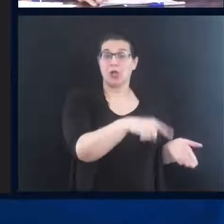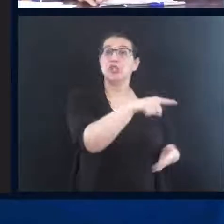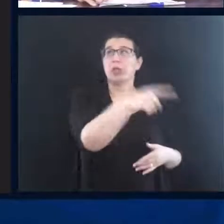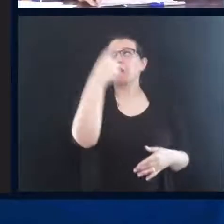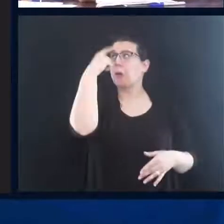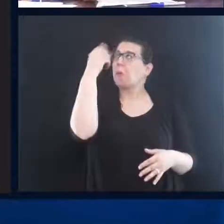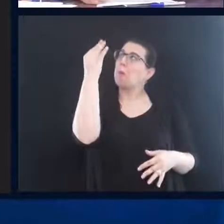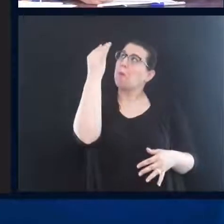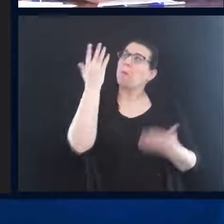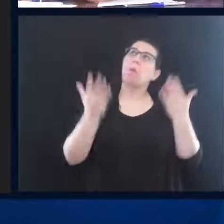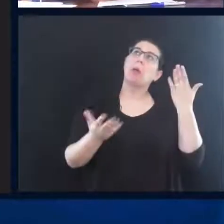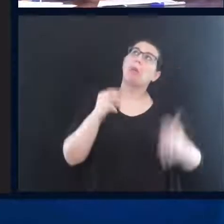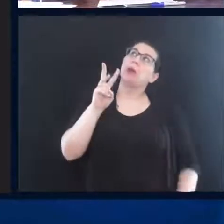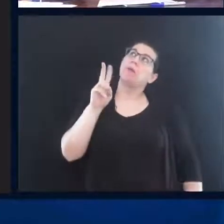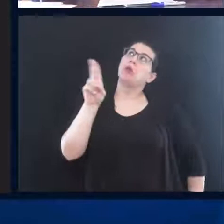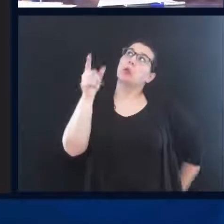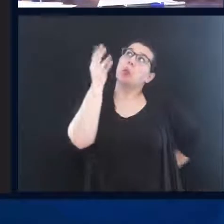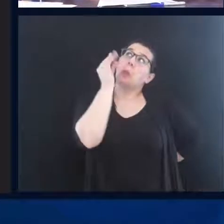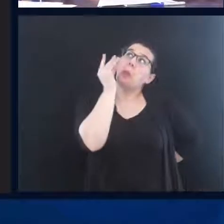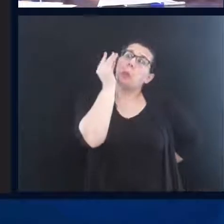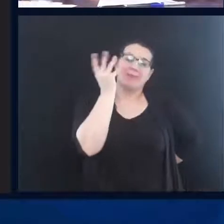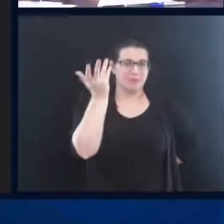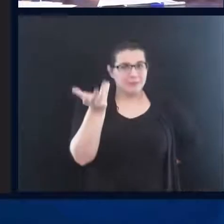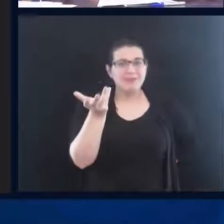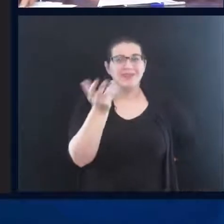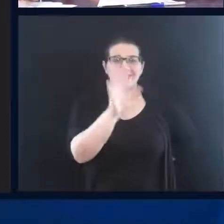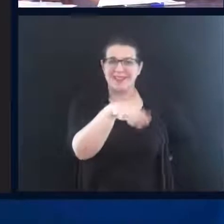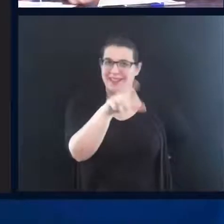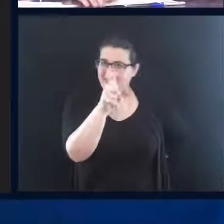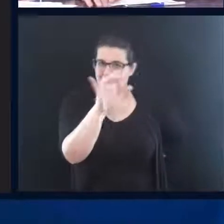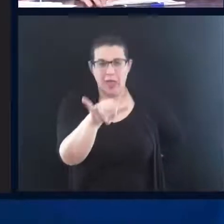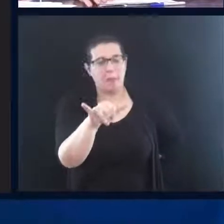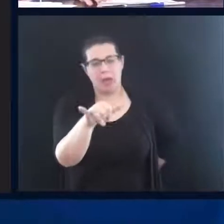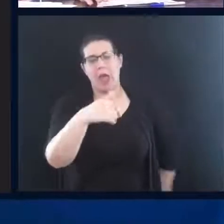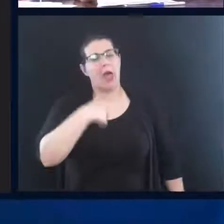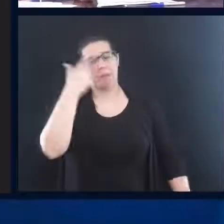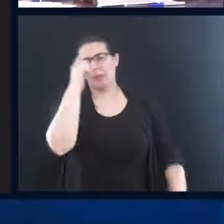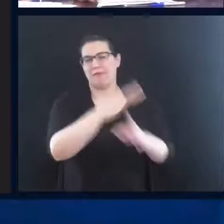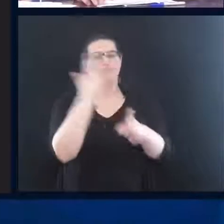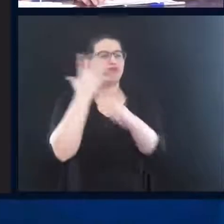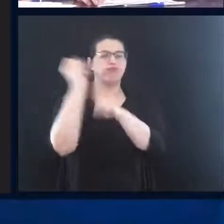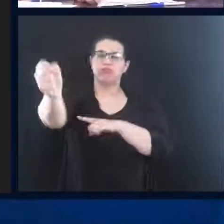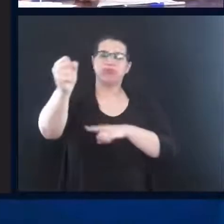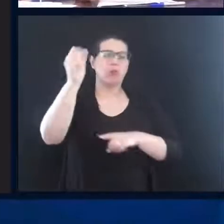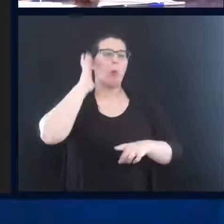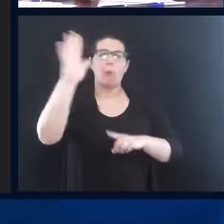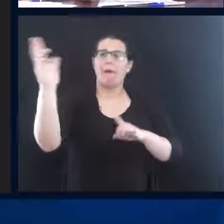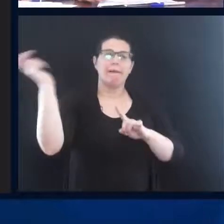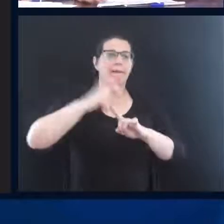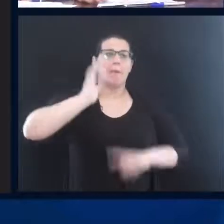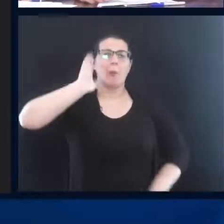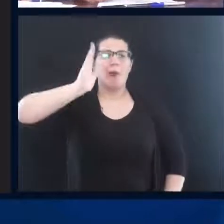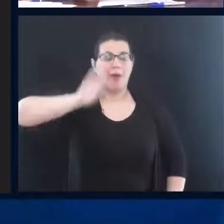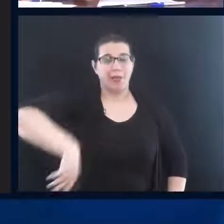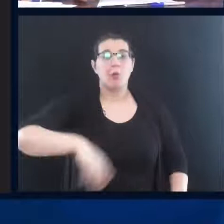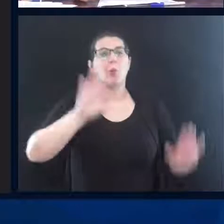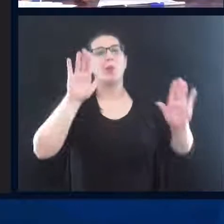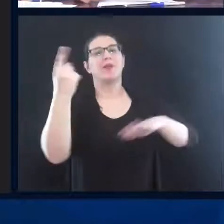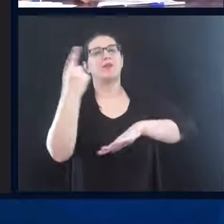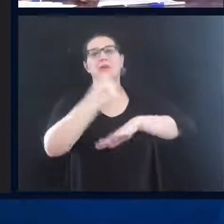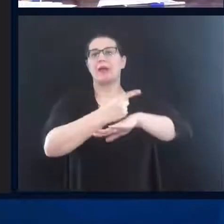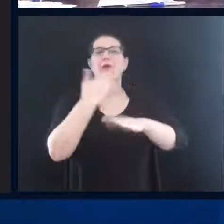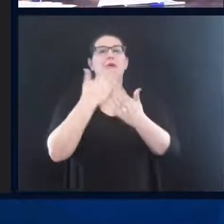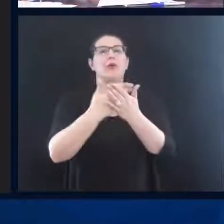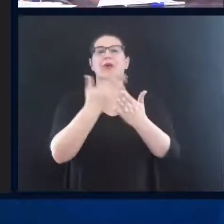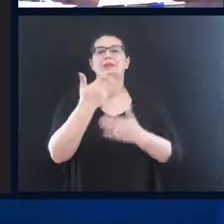on to WVU. I mean, Livy will absolutely knock it out of the park. So what a wonderful day. Good stuff,